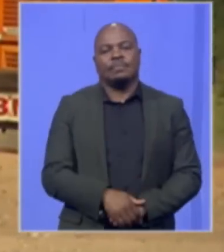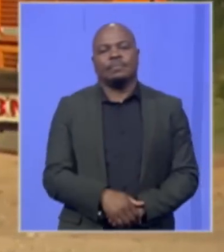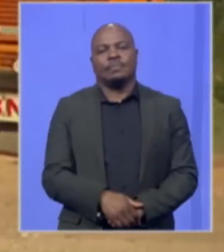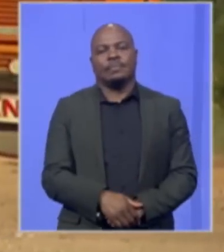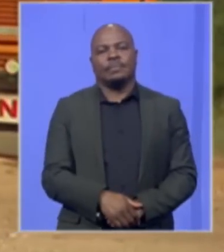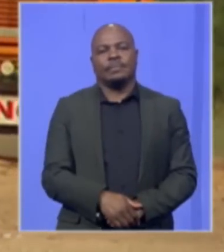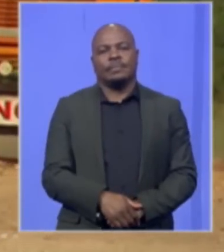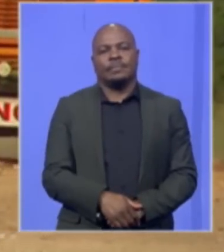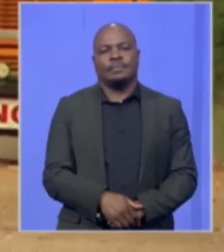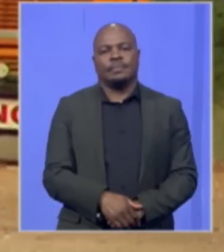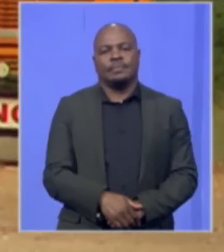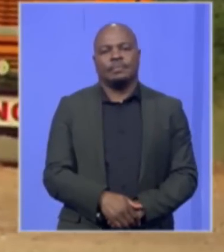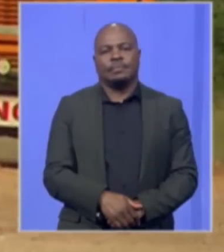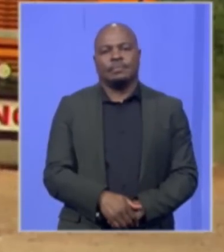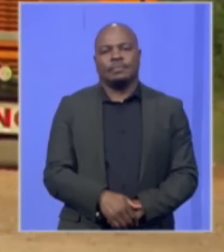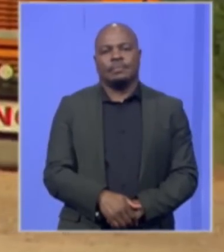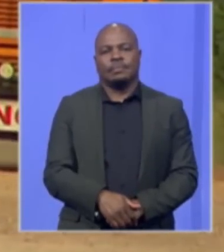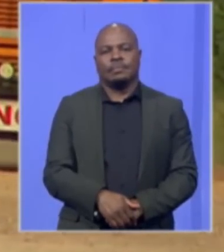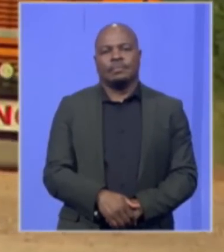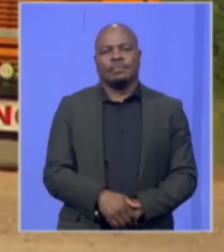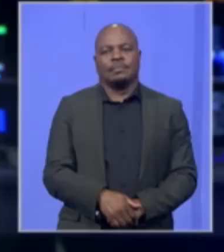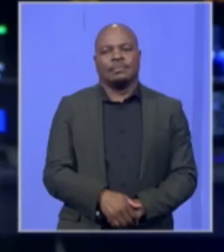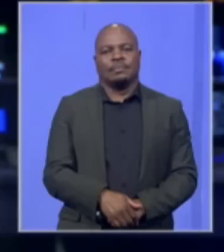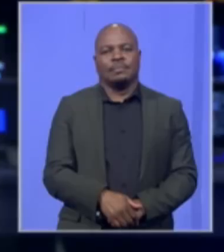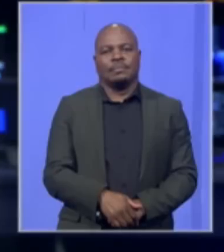tsa SABC Polokwane.